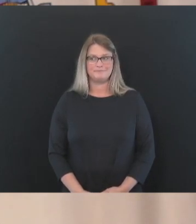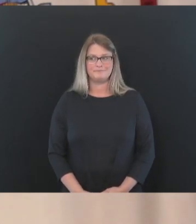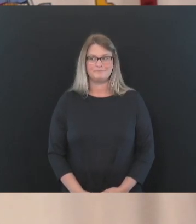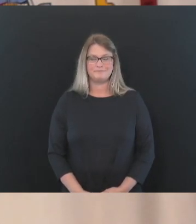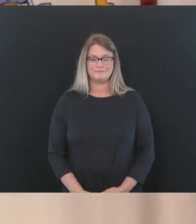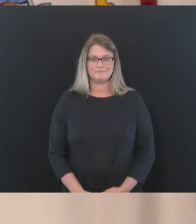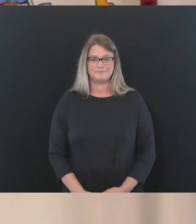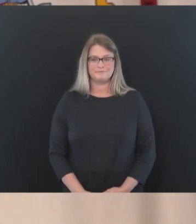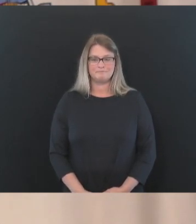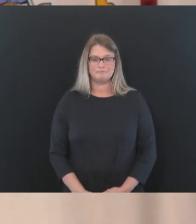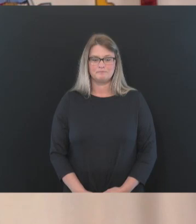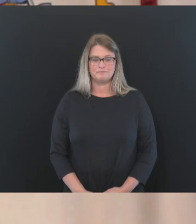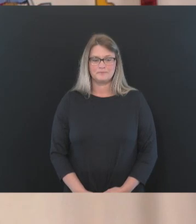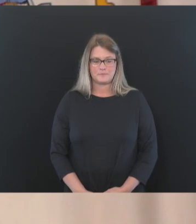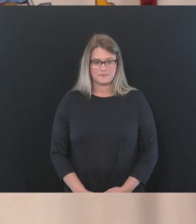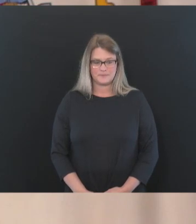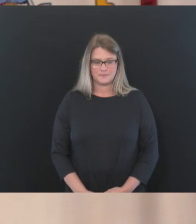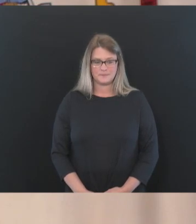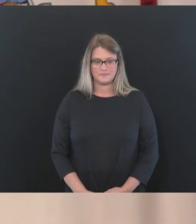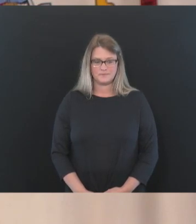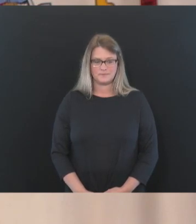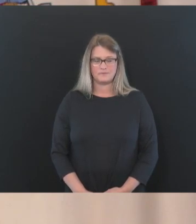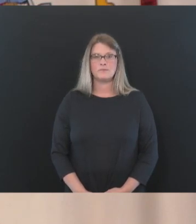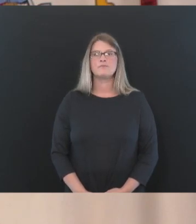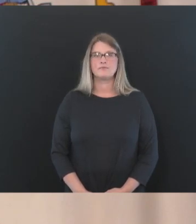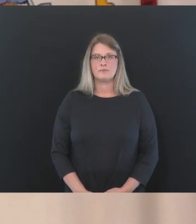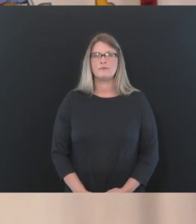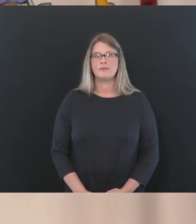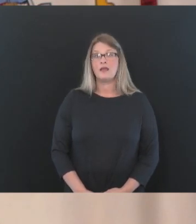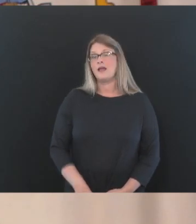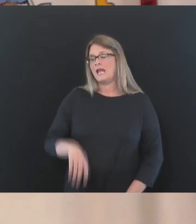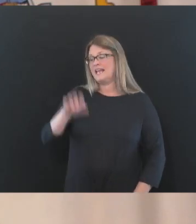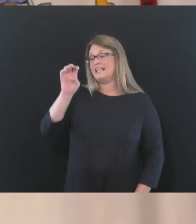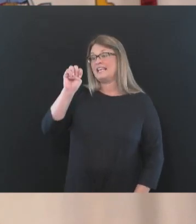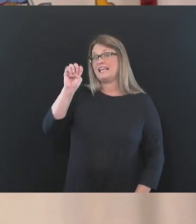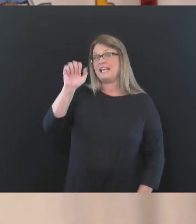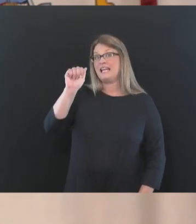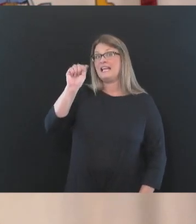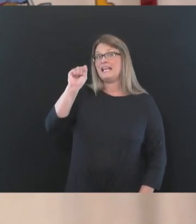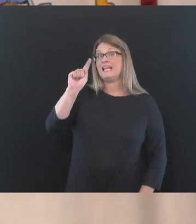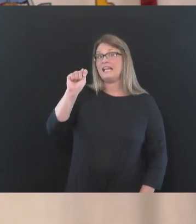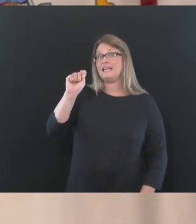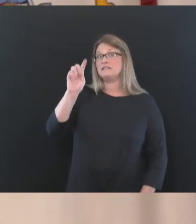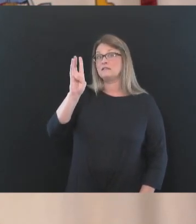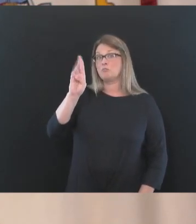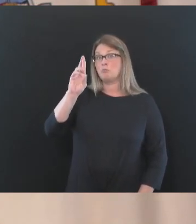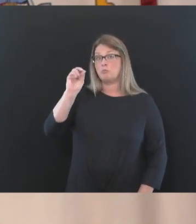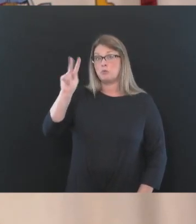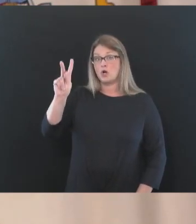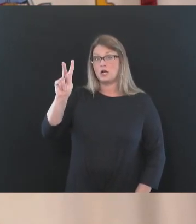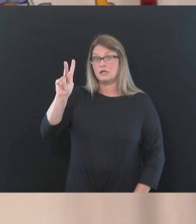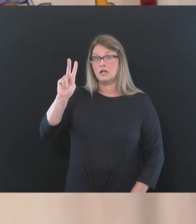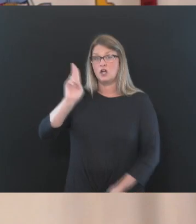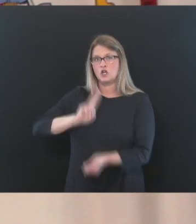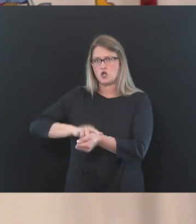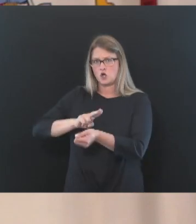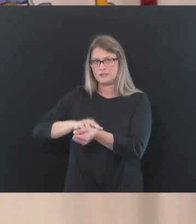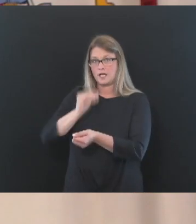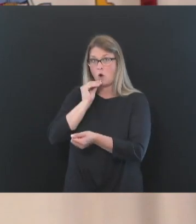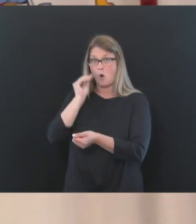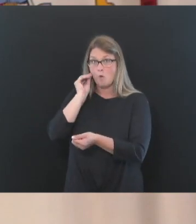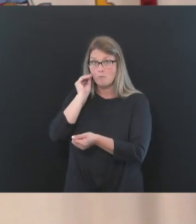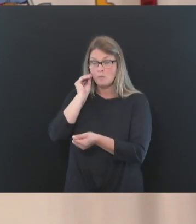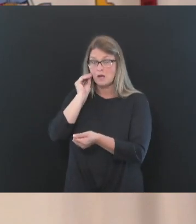At the Eastbrook Center Nursing Home, there was an individual that